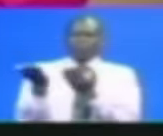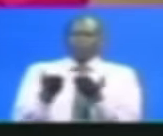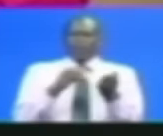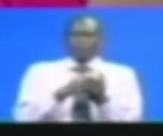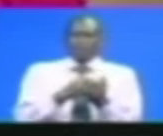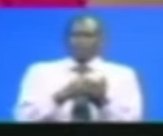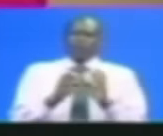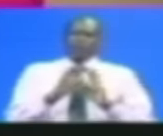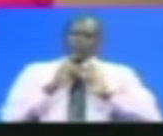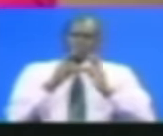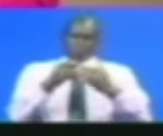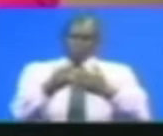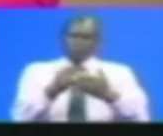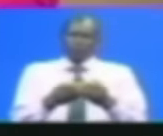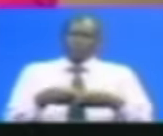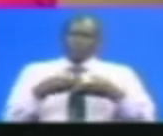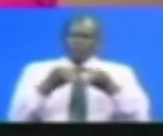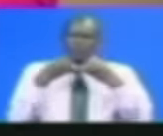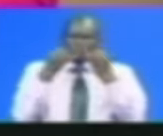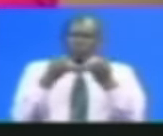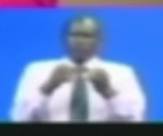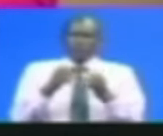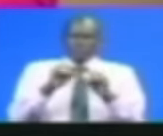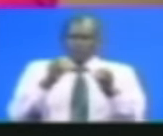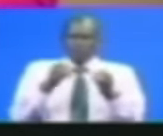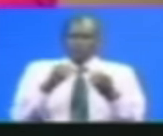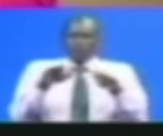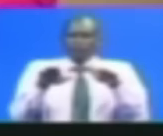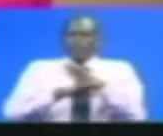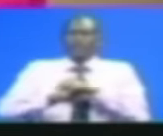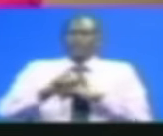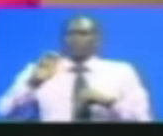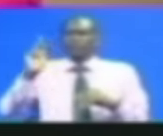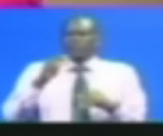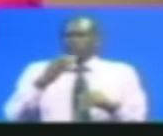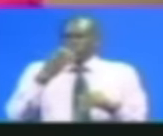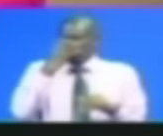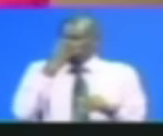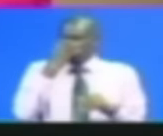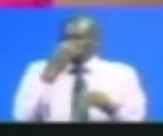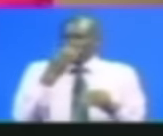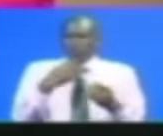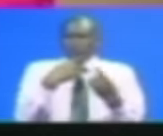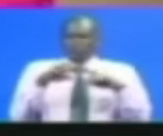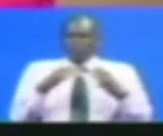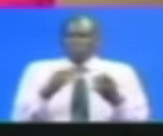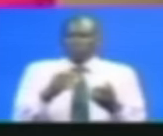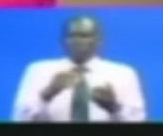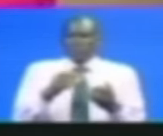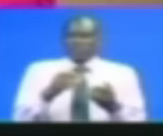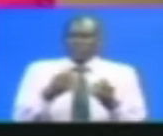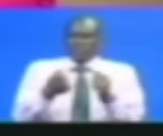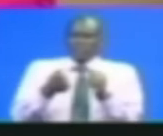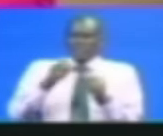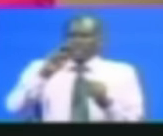Now, we reported a bit earlier on in the bulletin on Deputy President William Ruto's apparent about turn on the